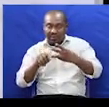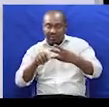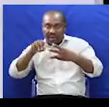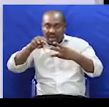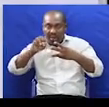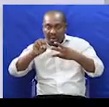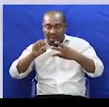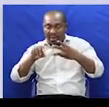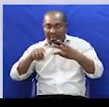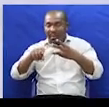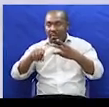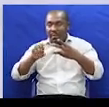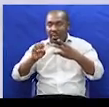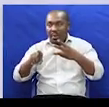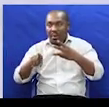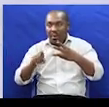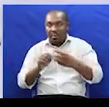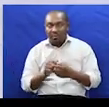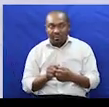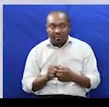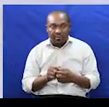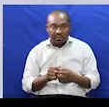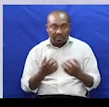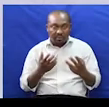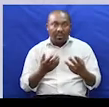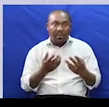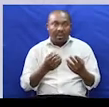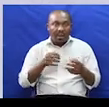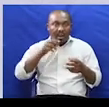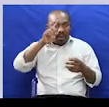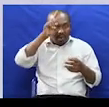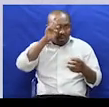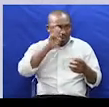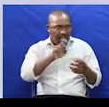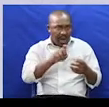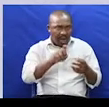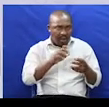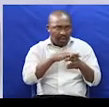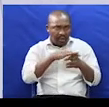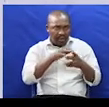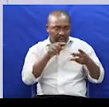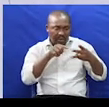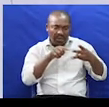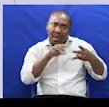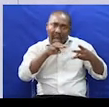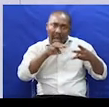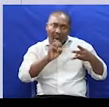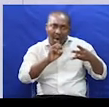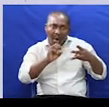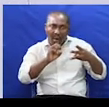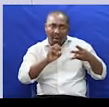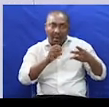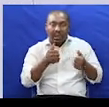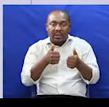What makes you to use methyl orange? What makes you to use phenolphthalein? It depends with the strength of a base and an